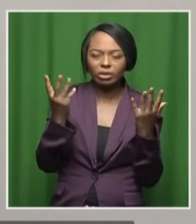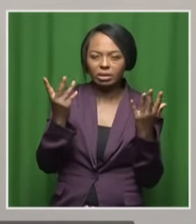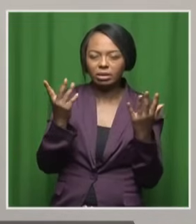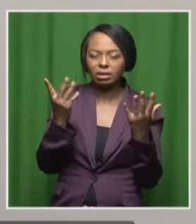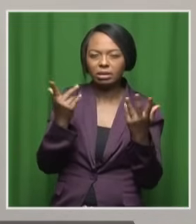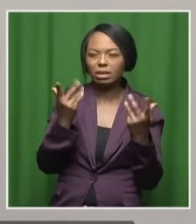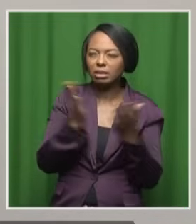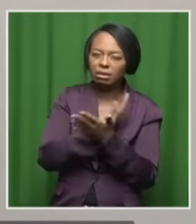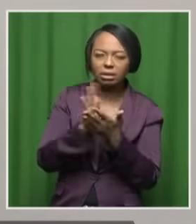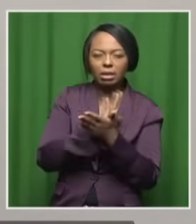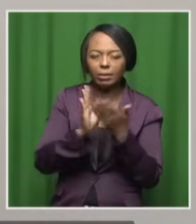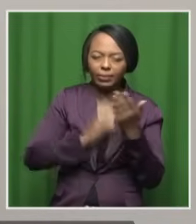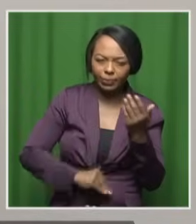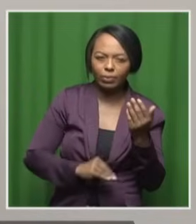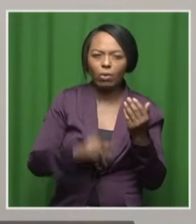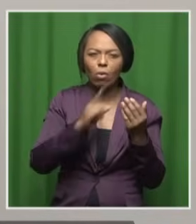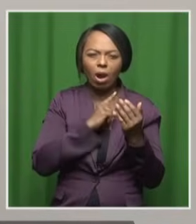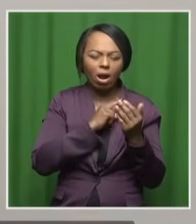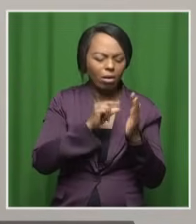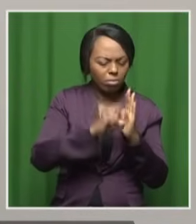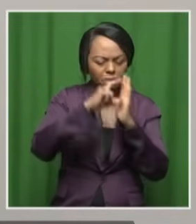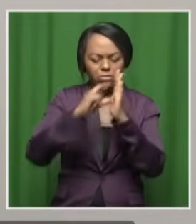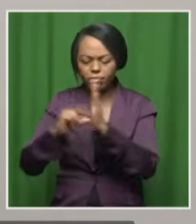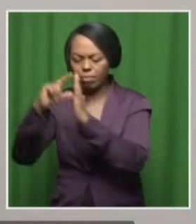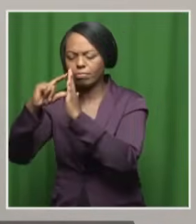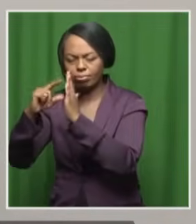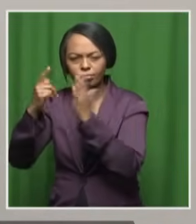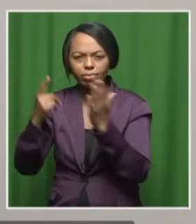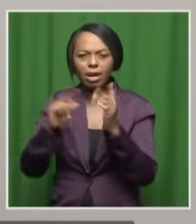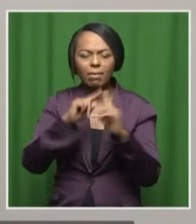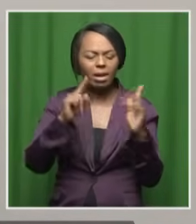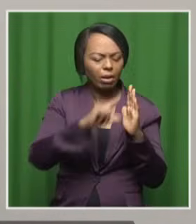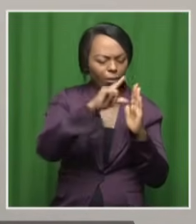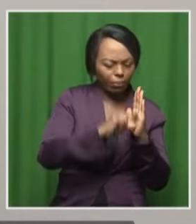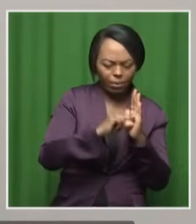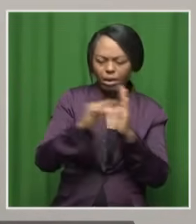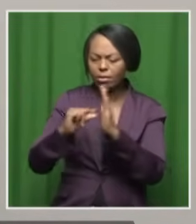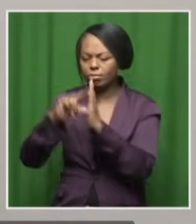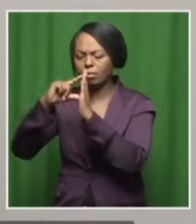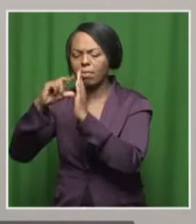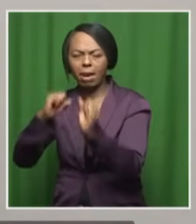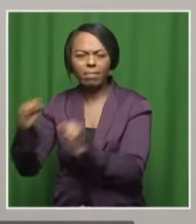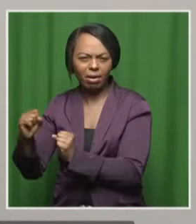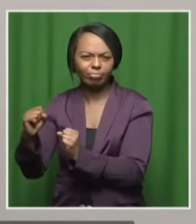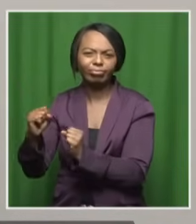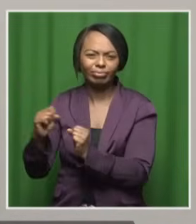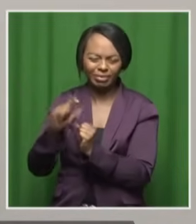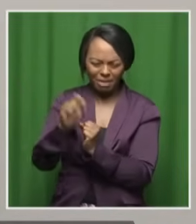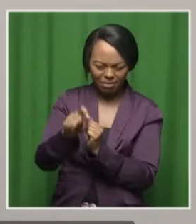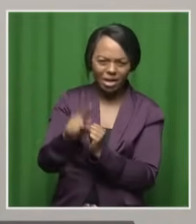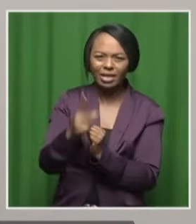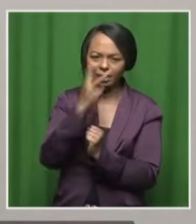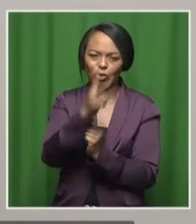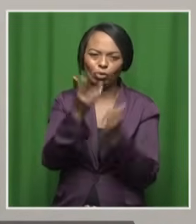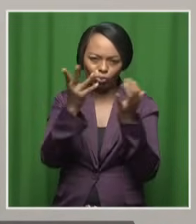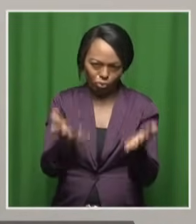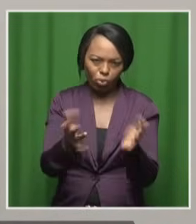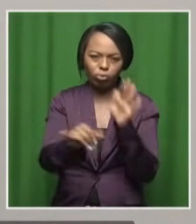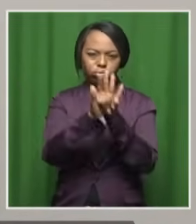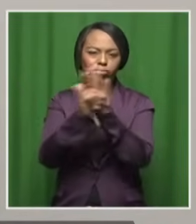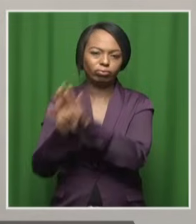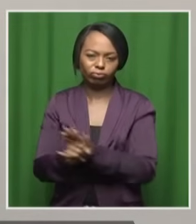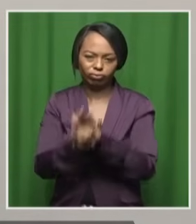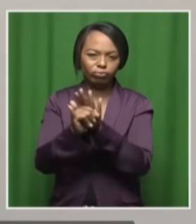between increases resulting in increased prices, but decrease not necessarily seeing or materializing at the